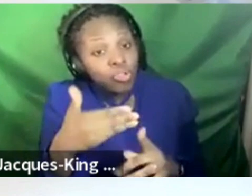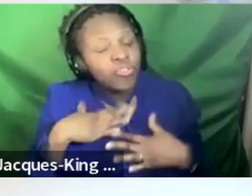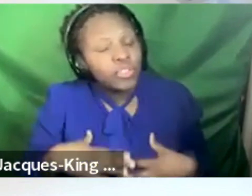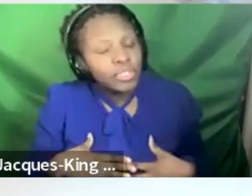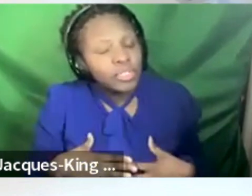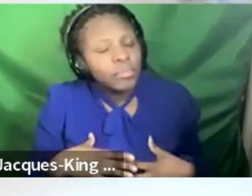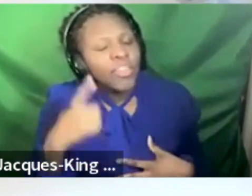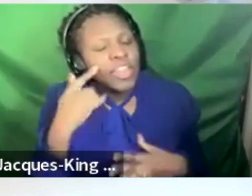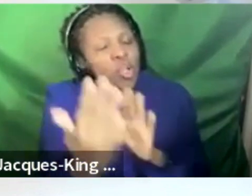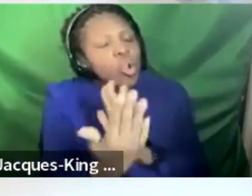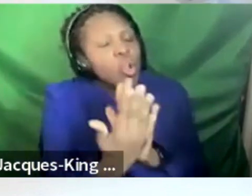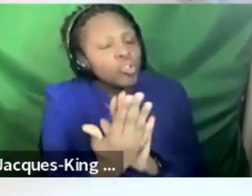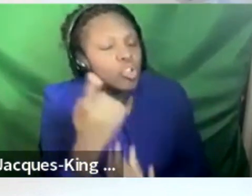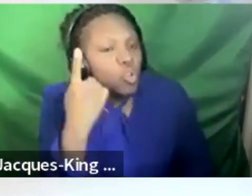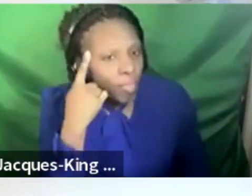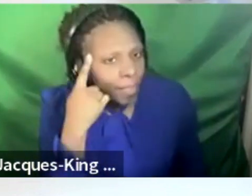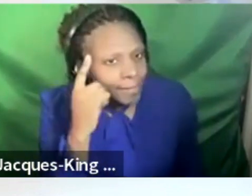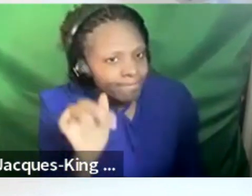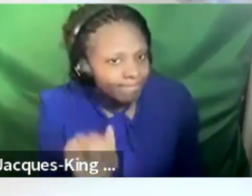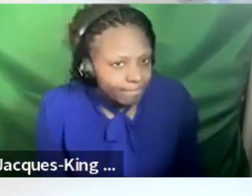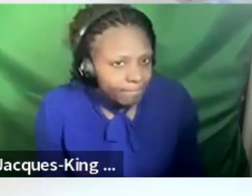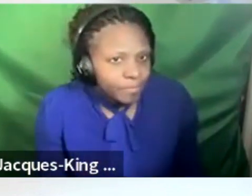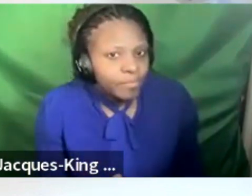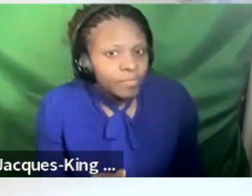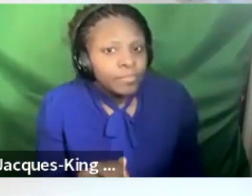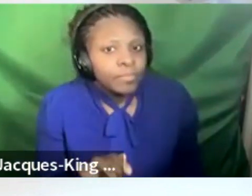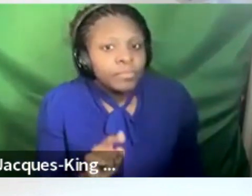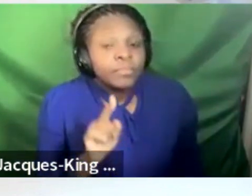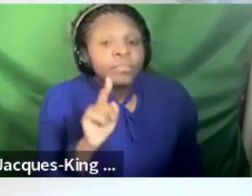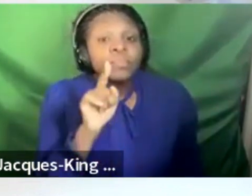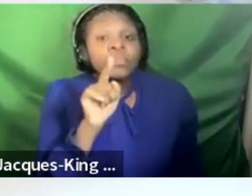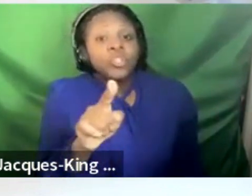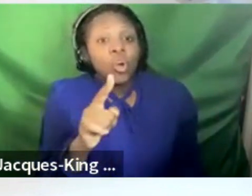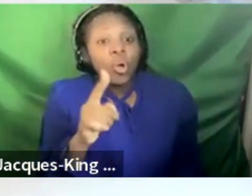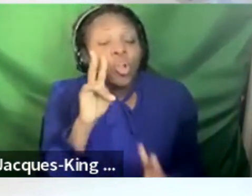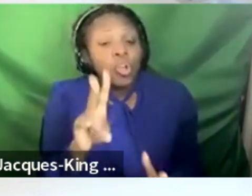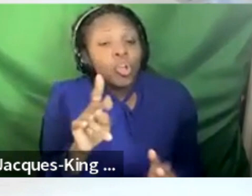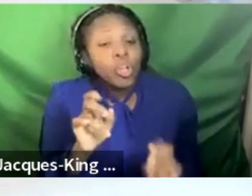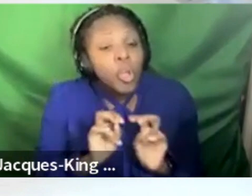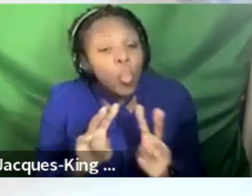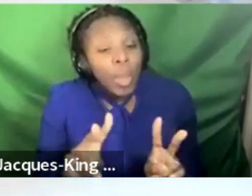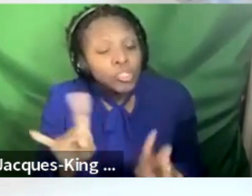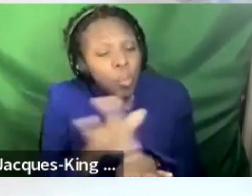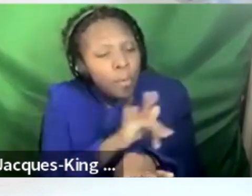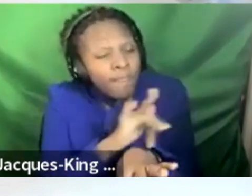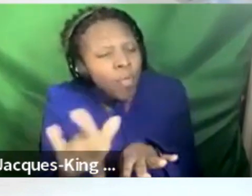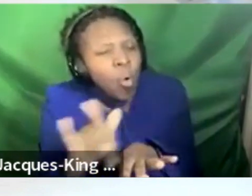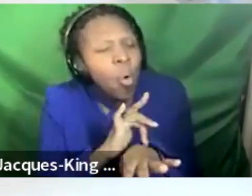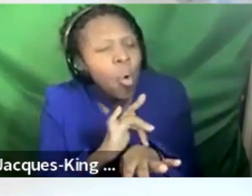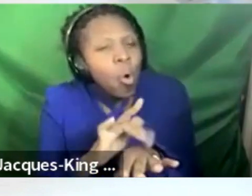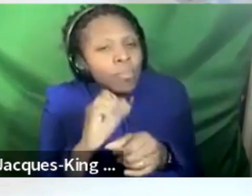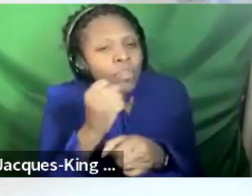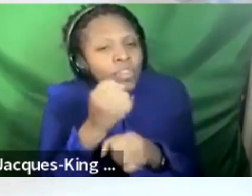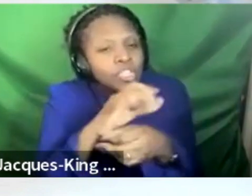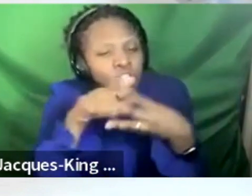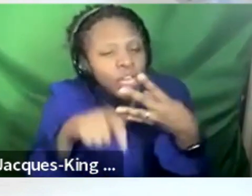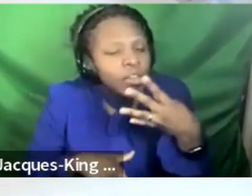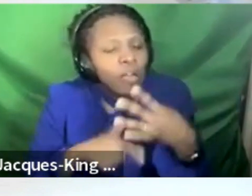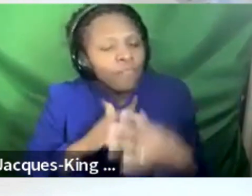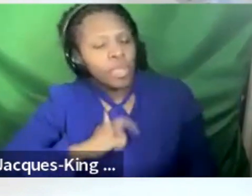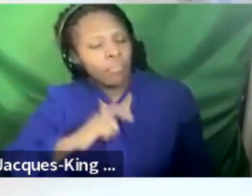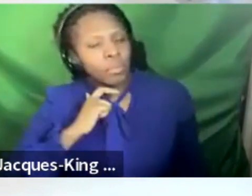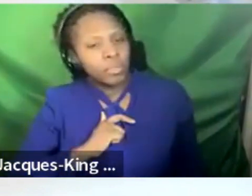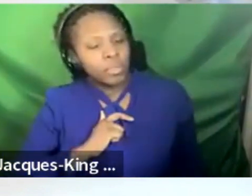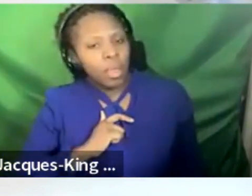approach it physically, but I think that you're closer to it than you think. And therefore you don't, again, you're looking at ways to